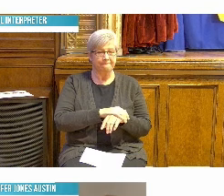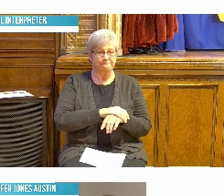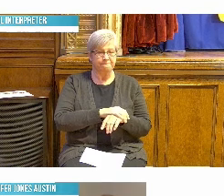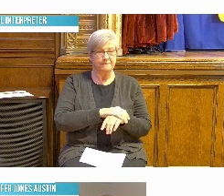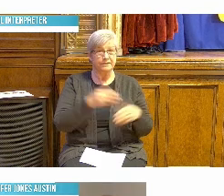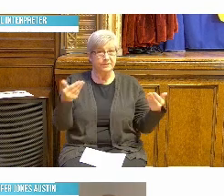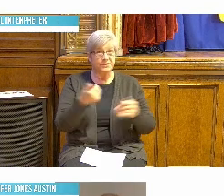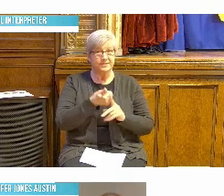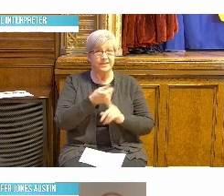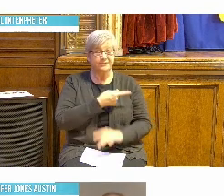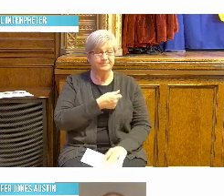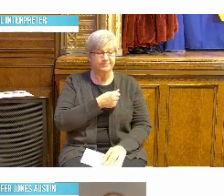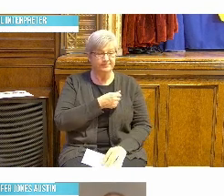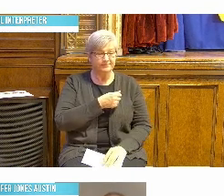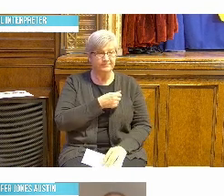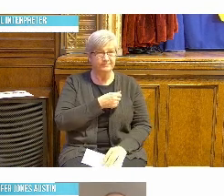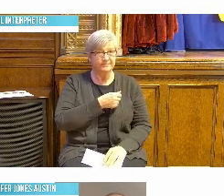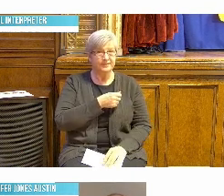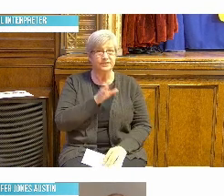Do you want to introduce yourself?